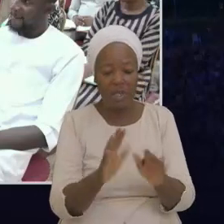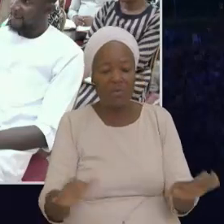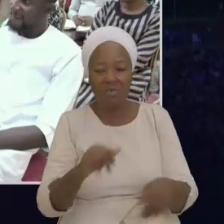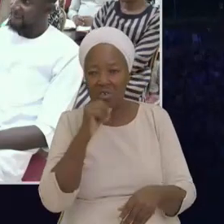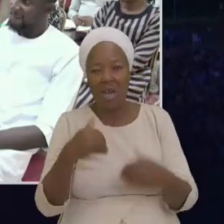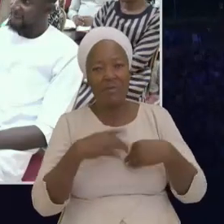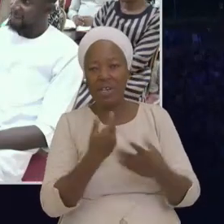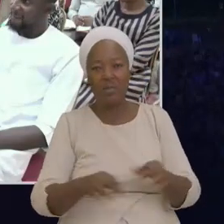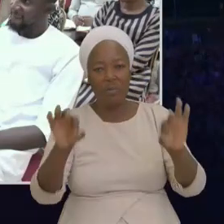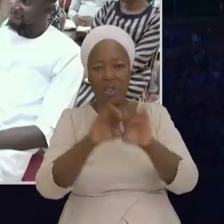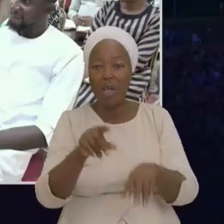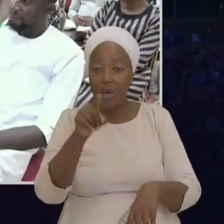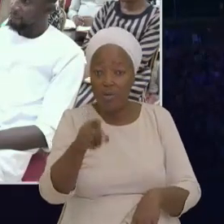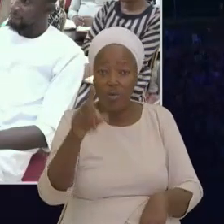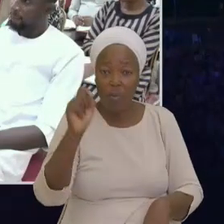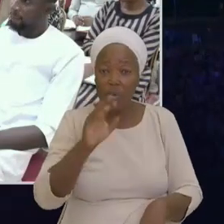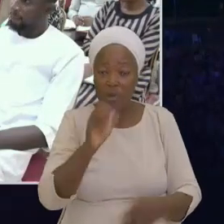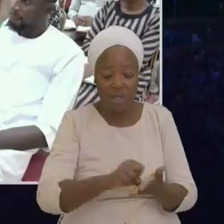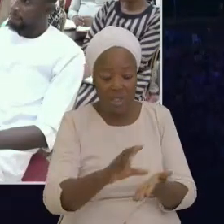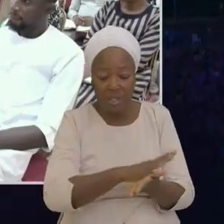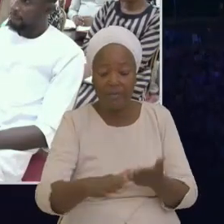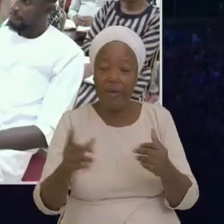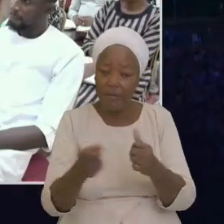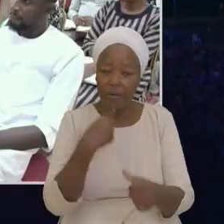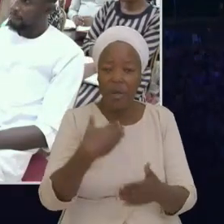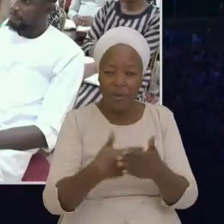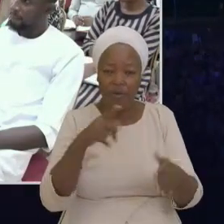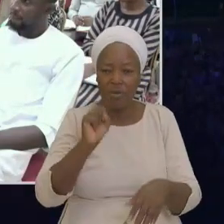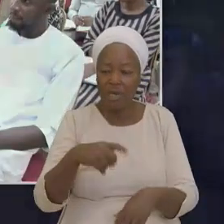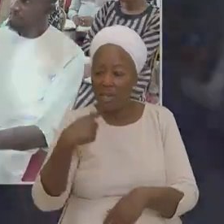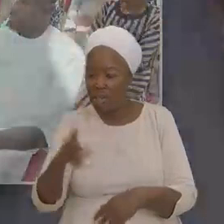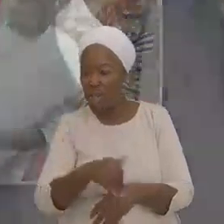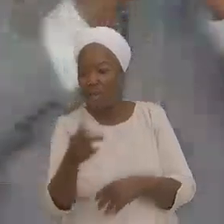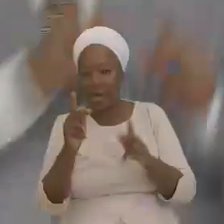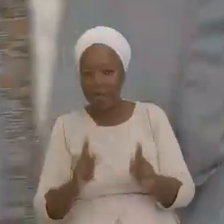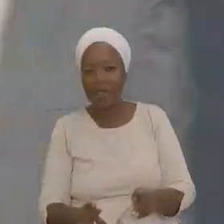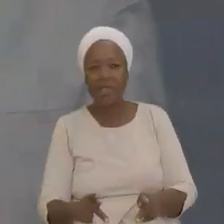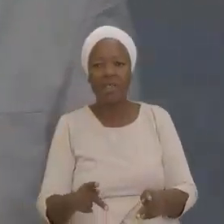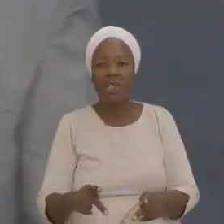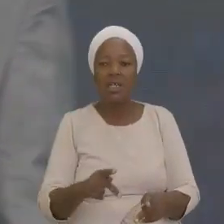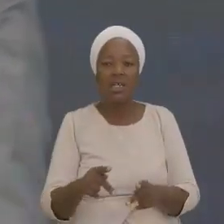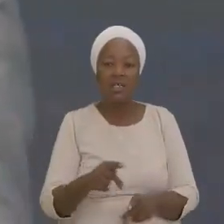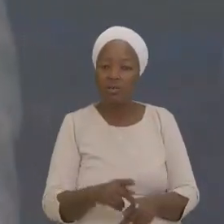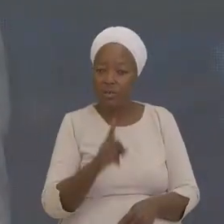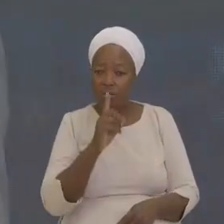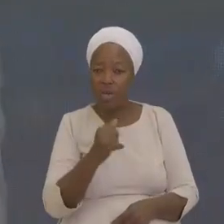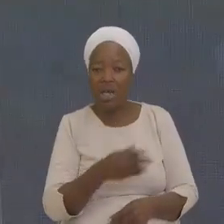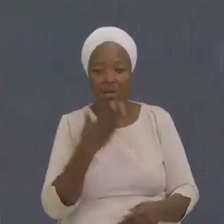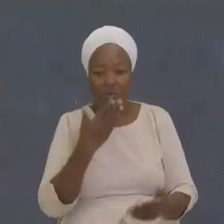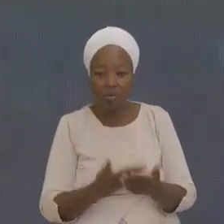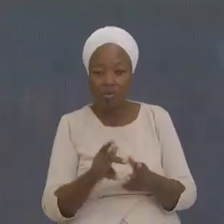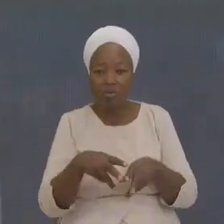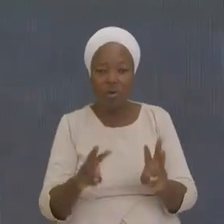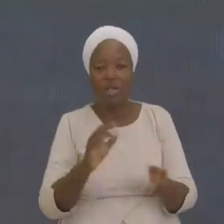You must be sanctified first before you can tell another person effectively, be holy,